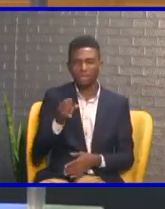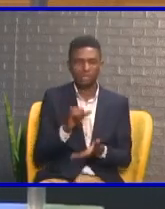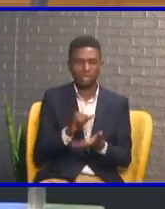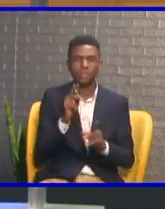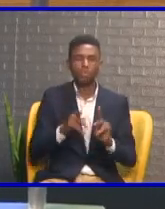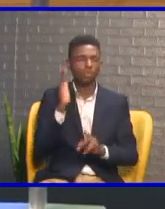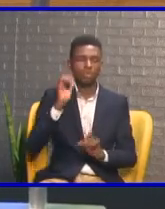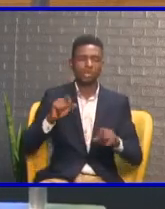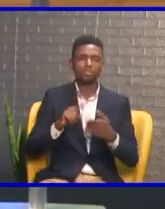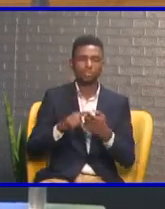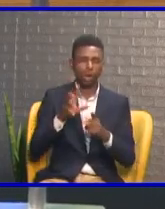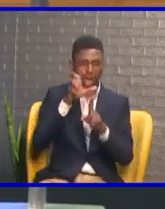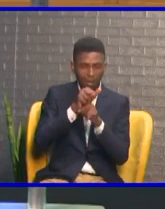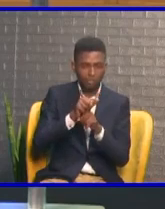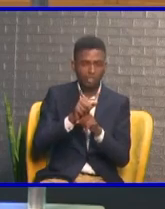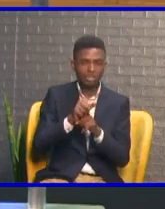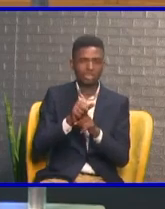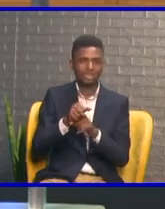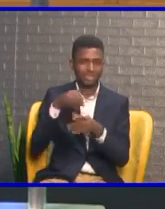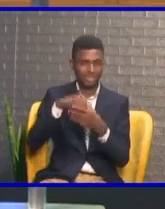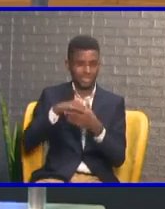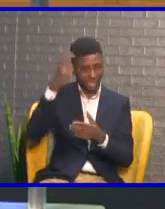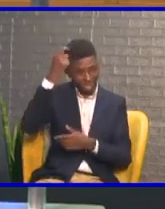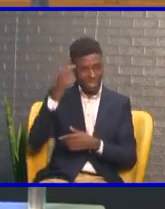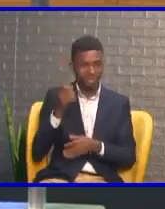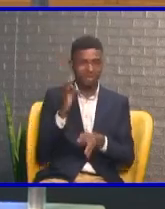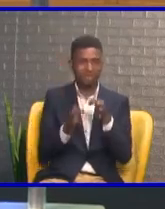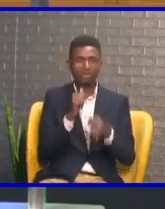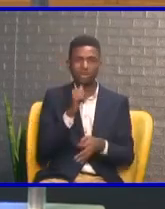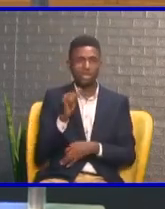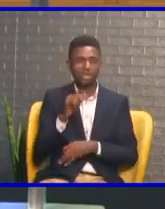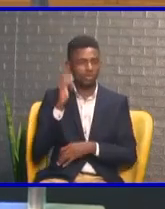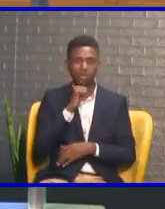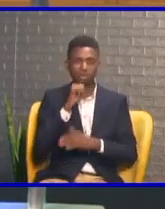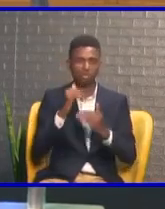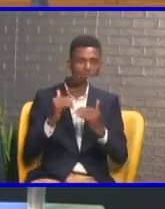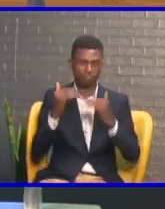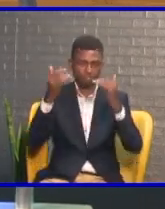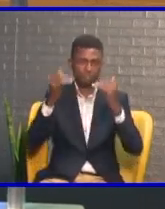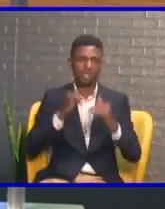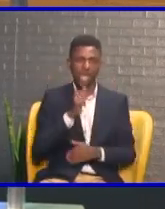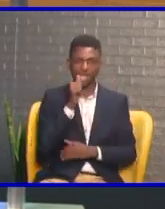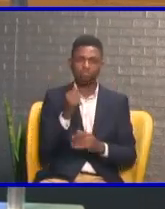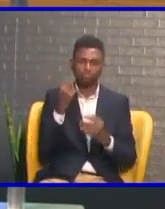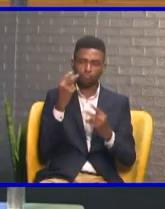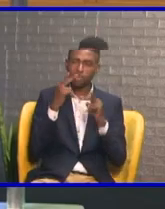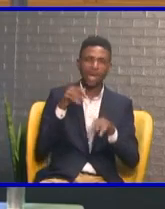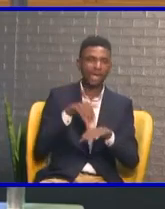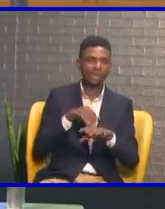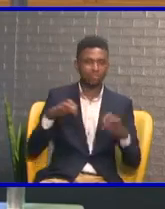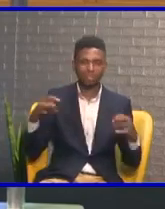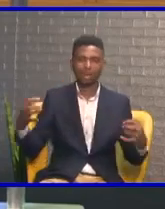imagination, or else they won't advance. They will still think small. So I'm looking at a crowd of billionaires.